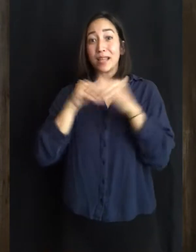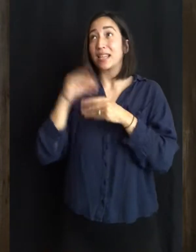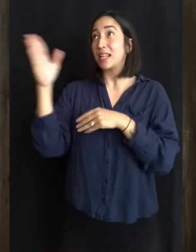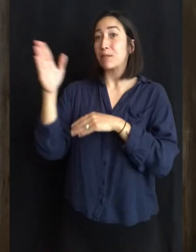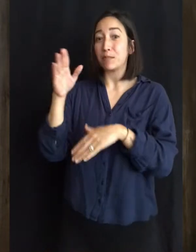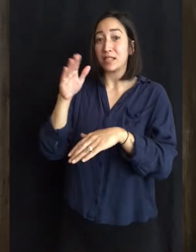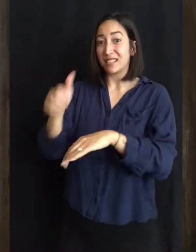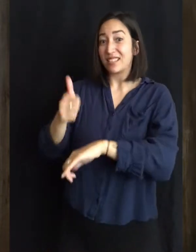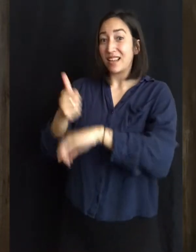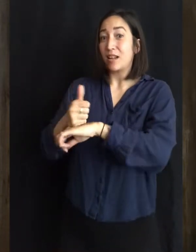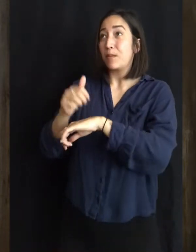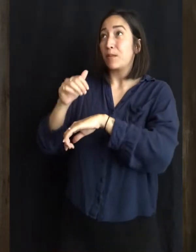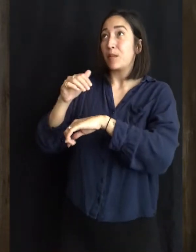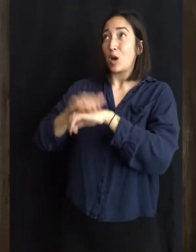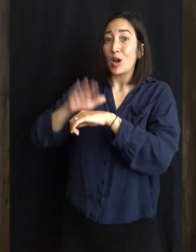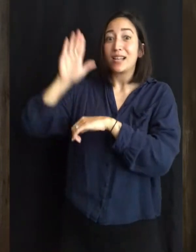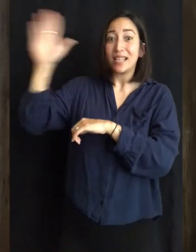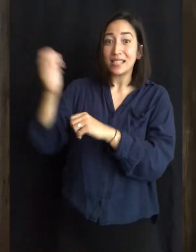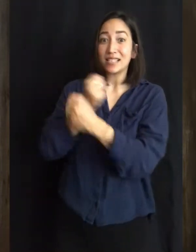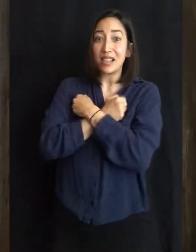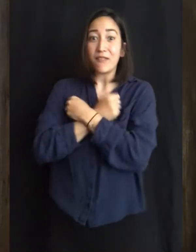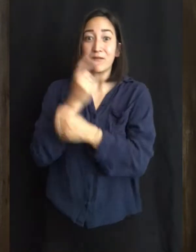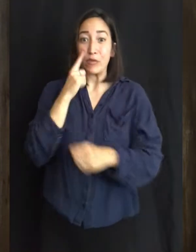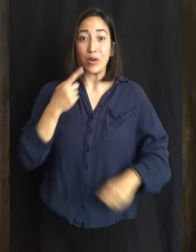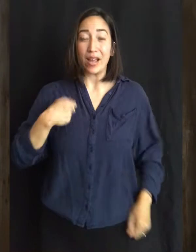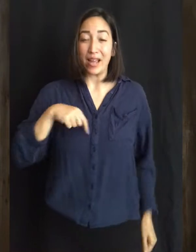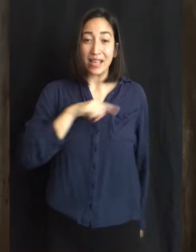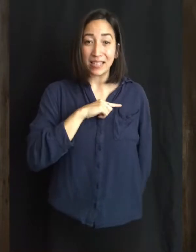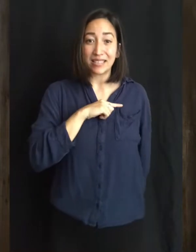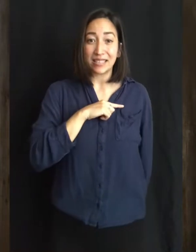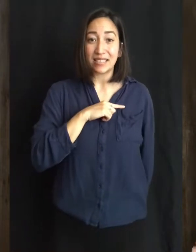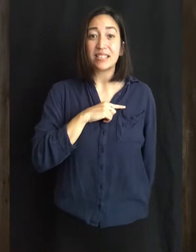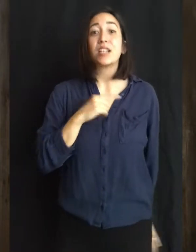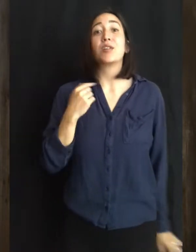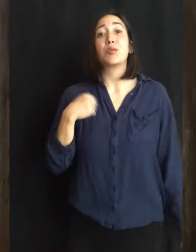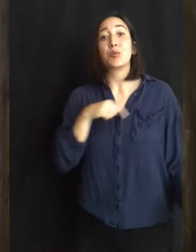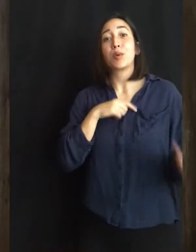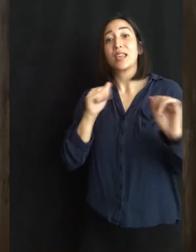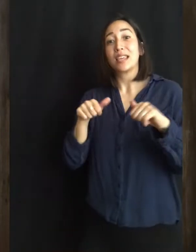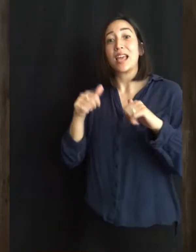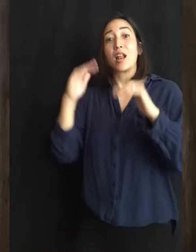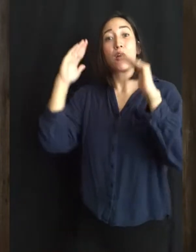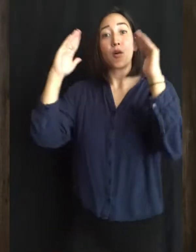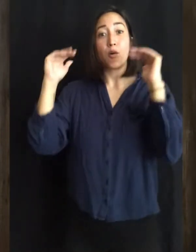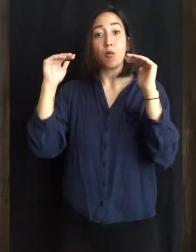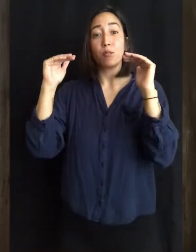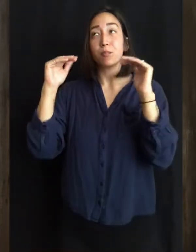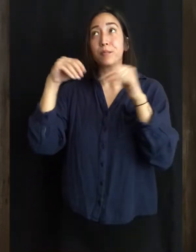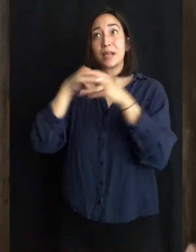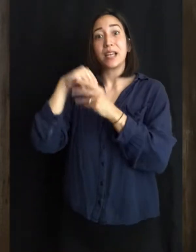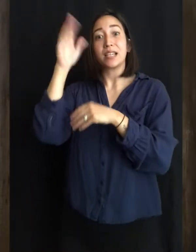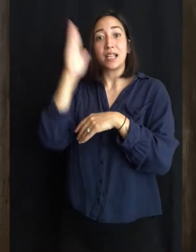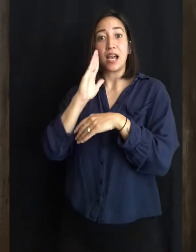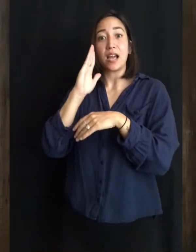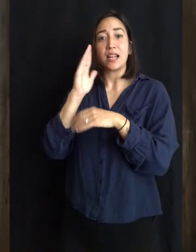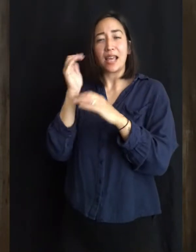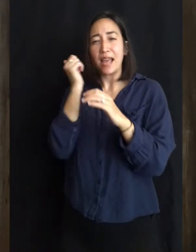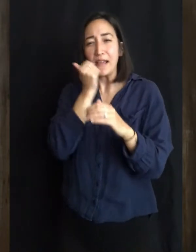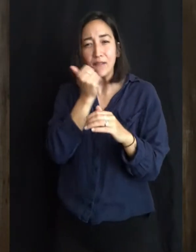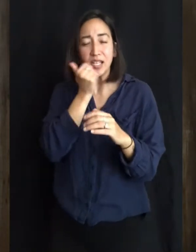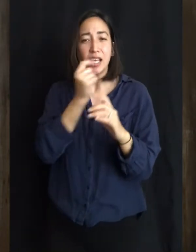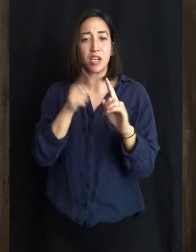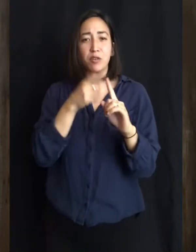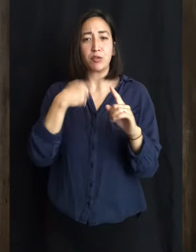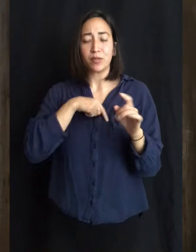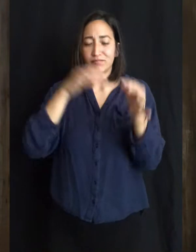his love for us. So we can hope in God when we face the cross of our own lives every single day.